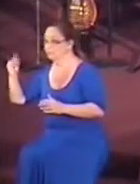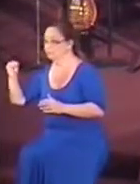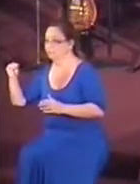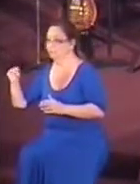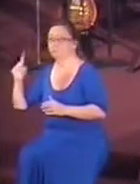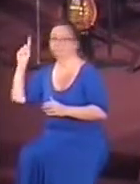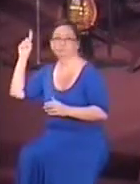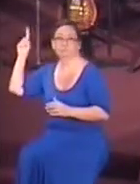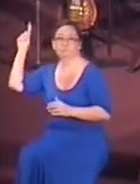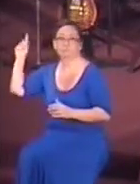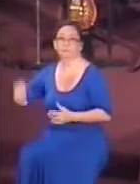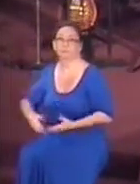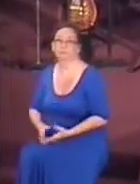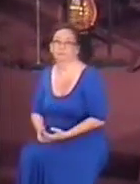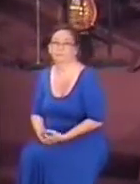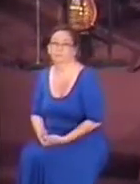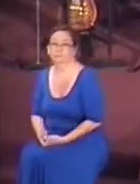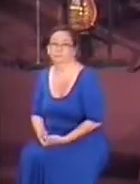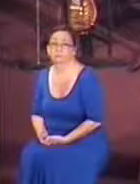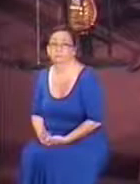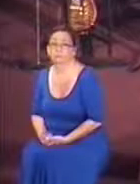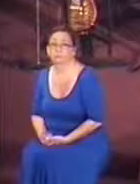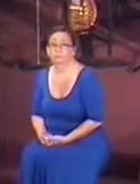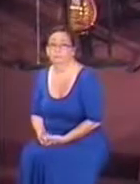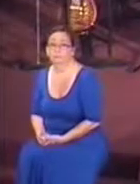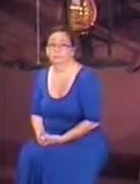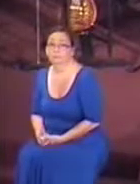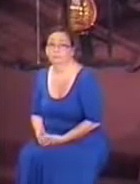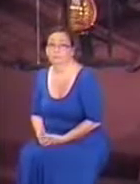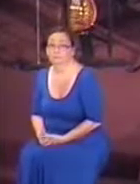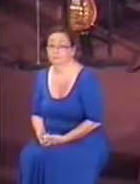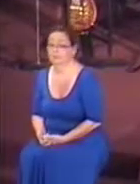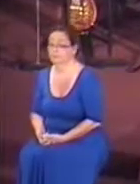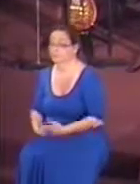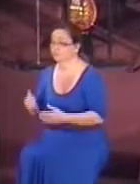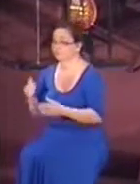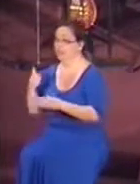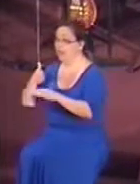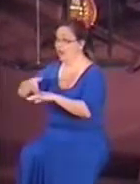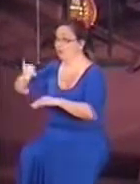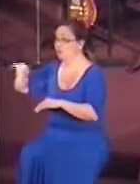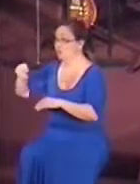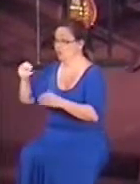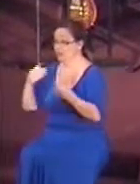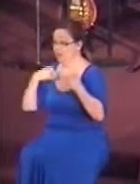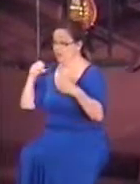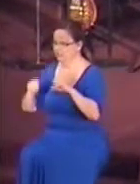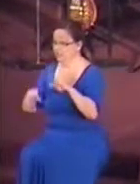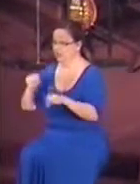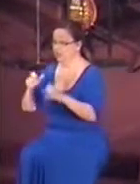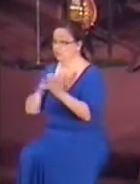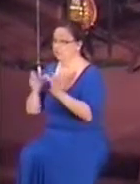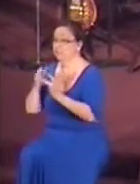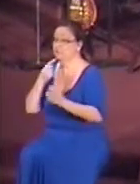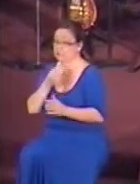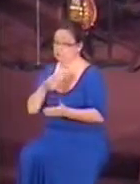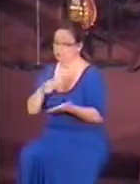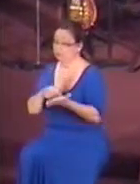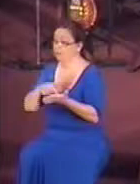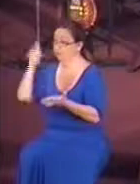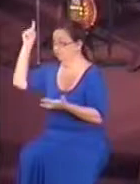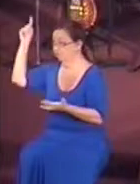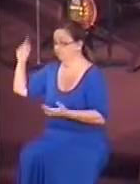his disciples, just after John had doubt about whether or not Jesus was the Messiah. Look at what Jesus says about John in verse